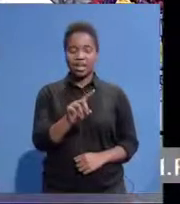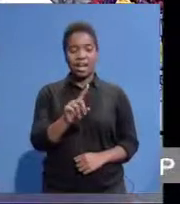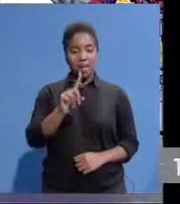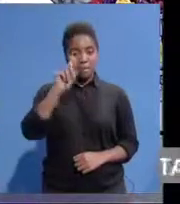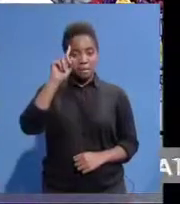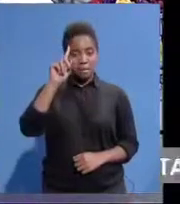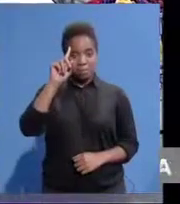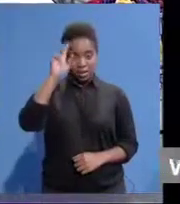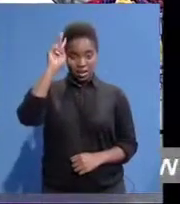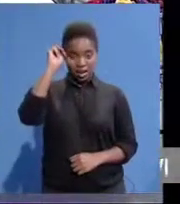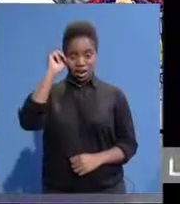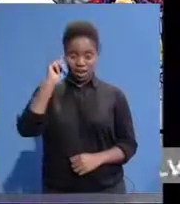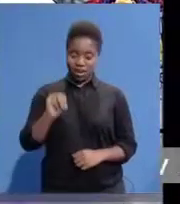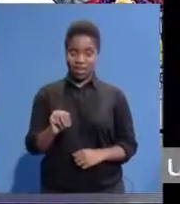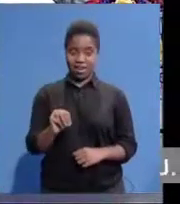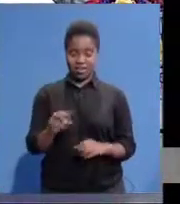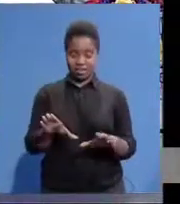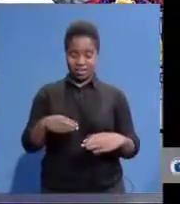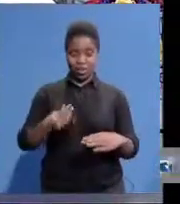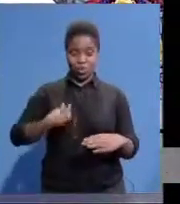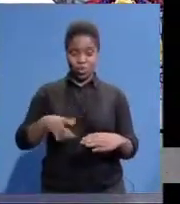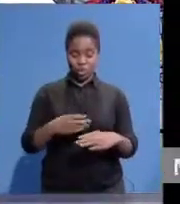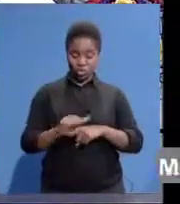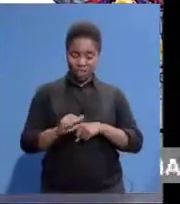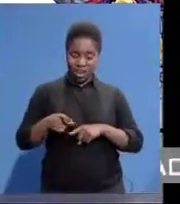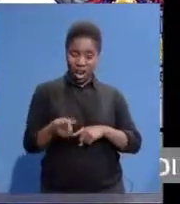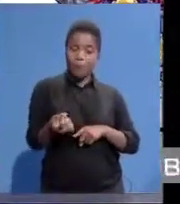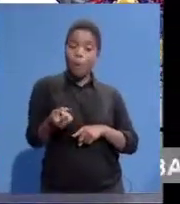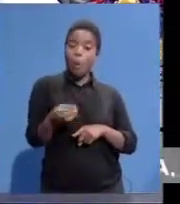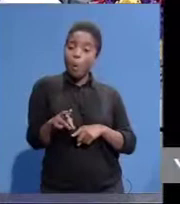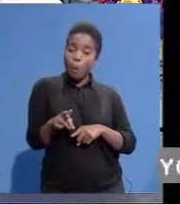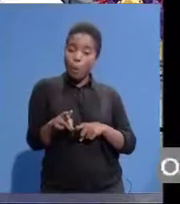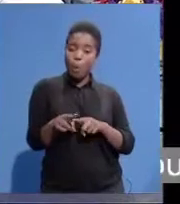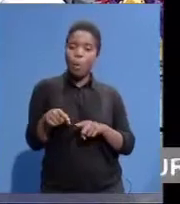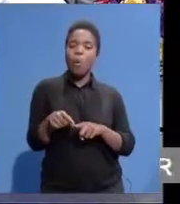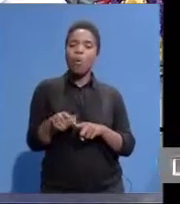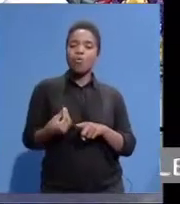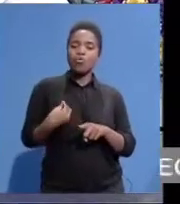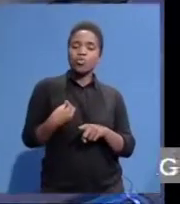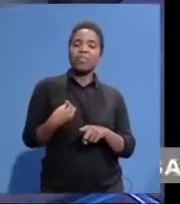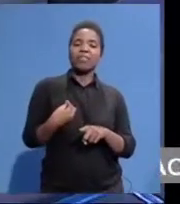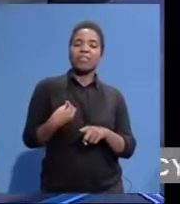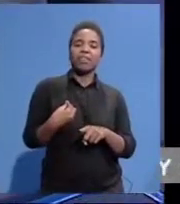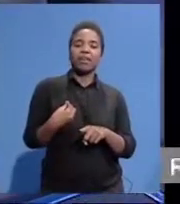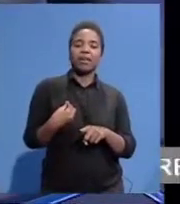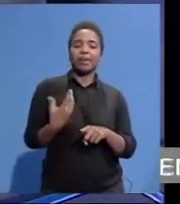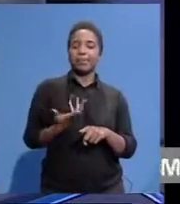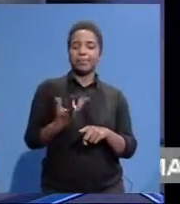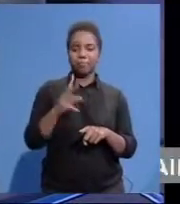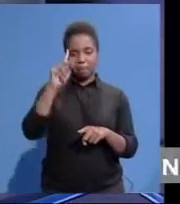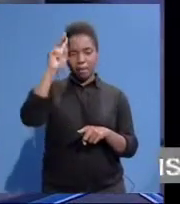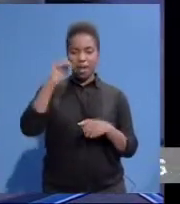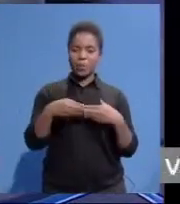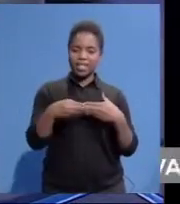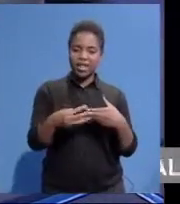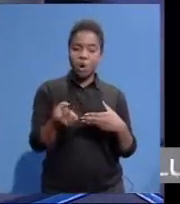And if he is a product of the Youth League, how does the Youth League produce more Mandelas? I think what's important to remember